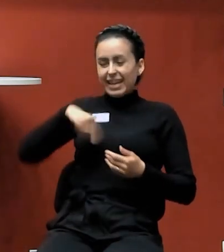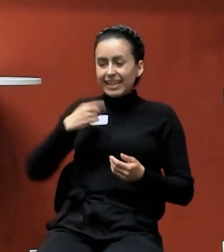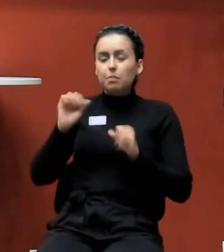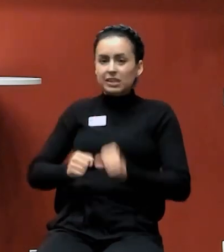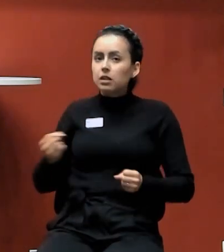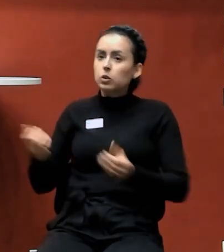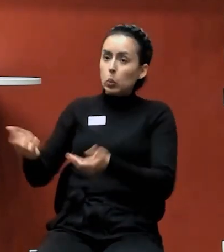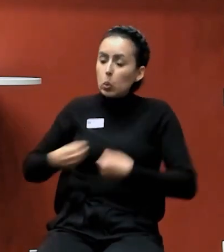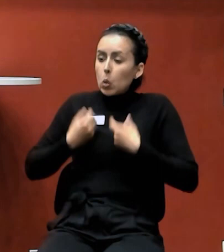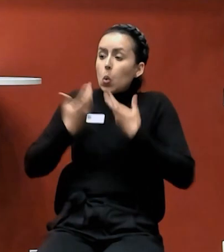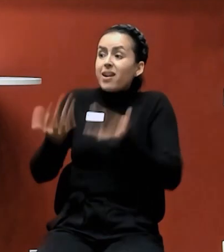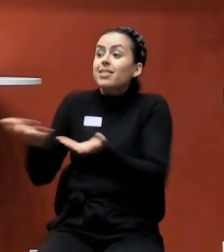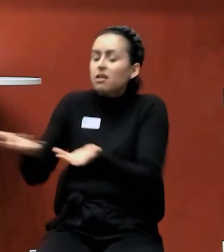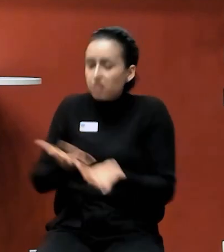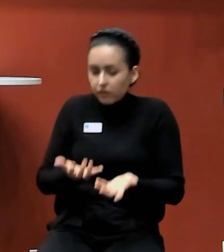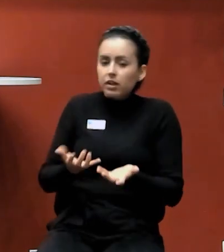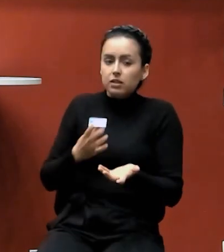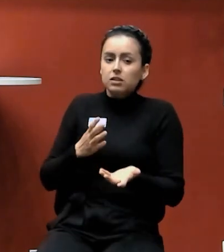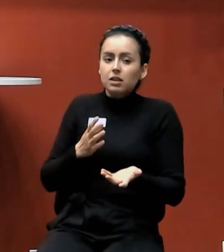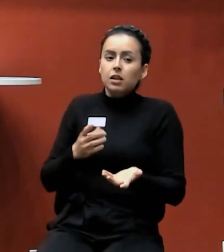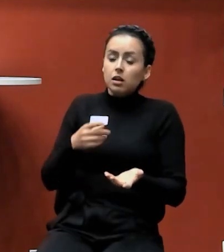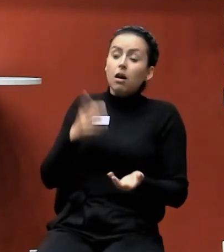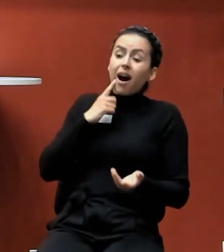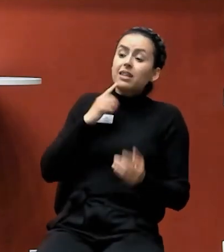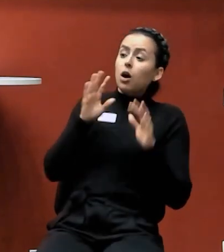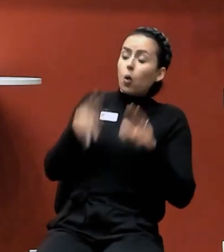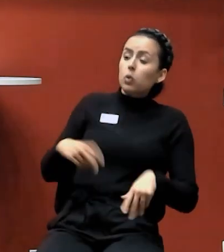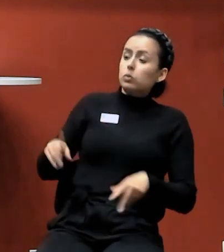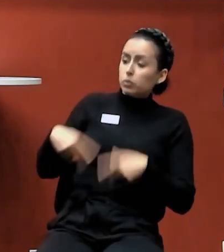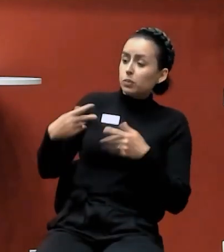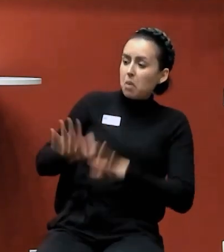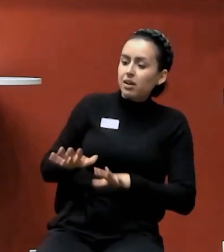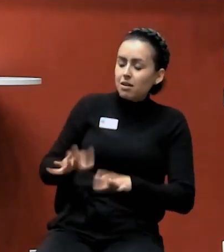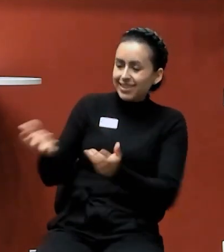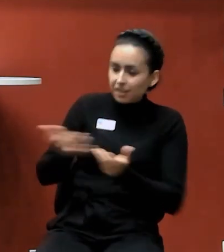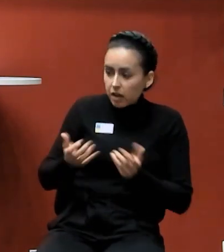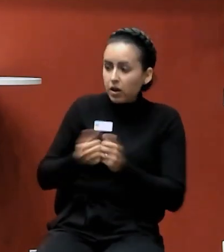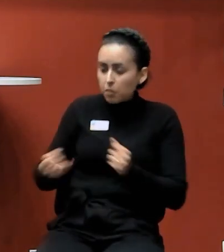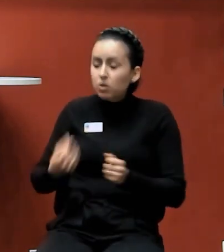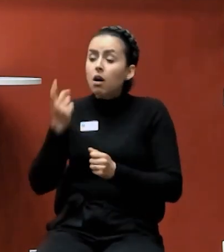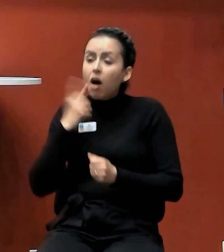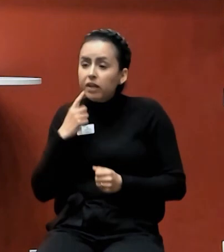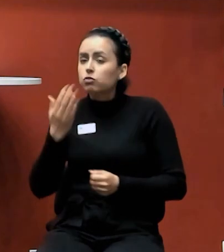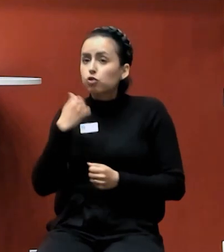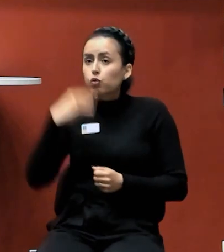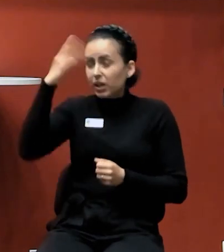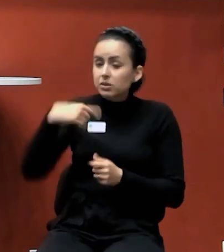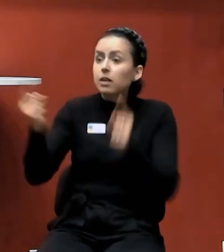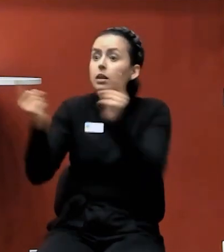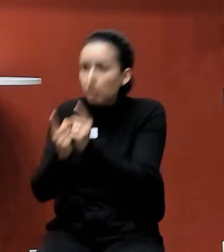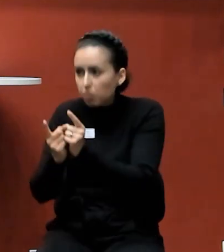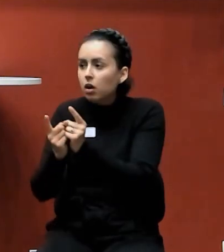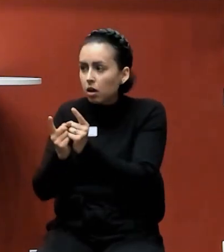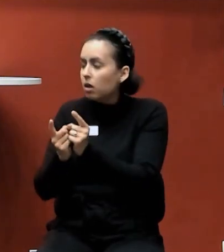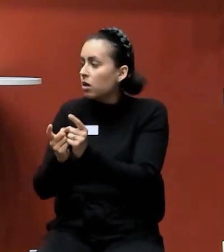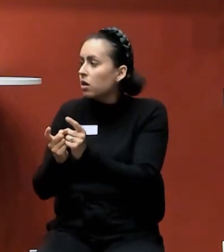you know? It's already there, but we have to create it. Every person you go next to,